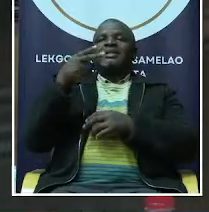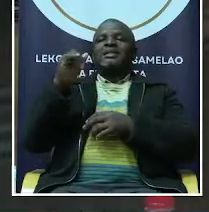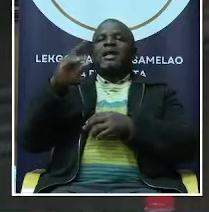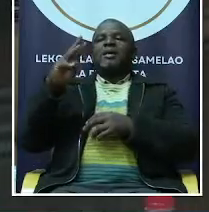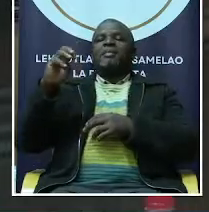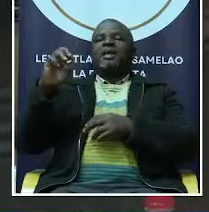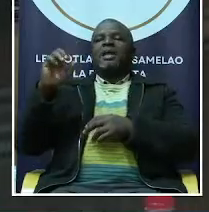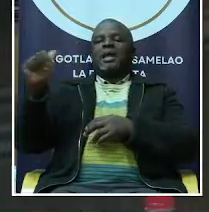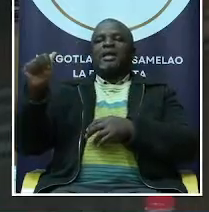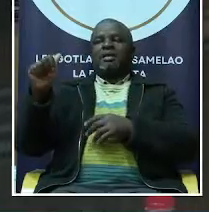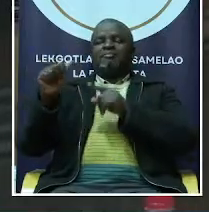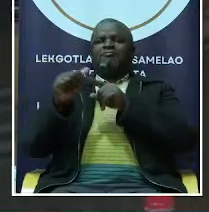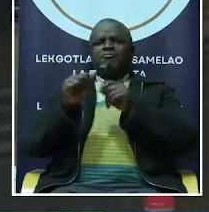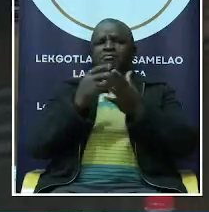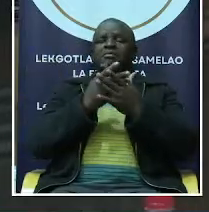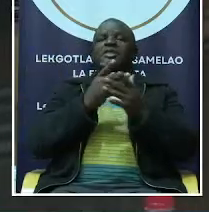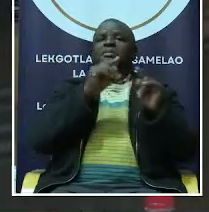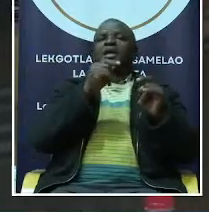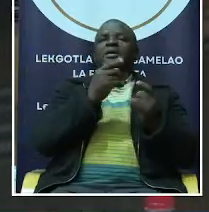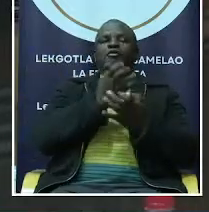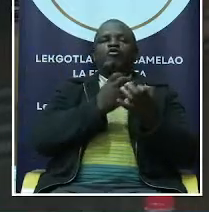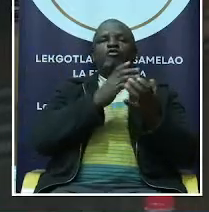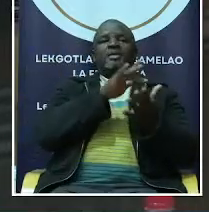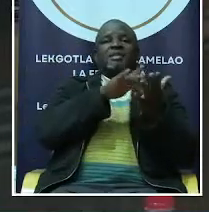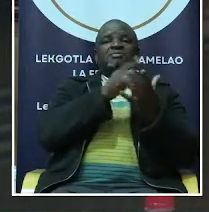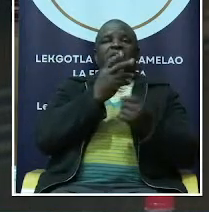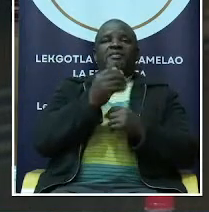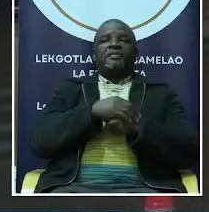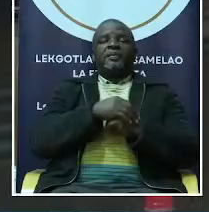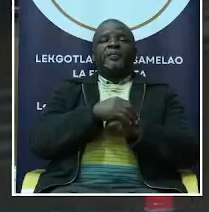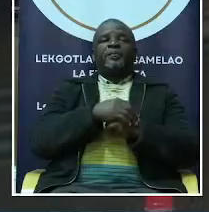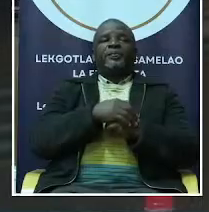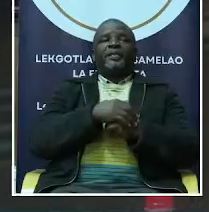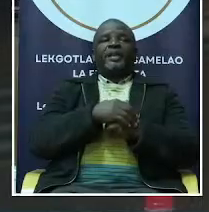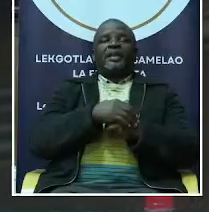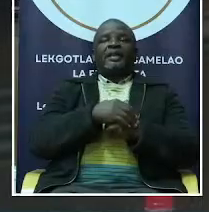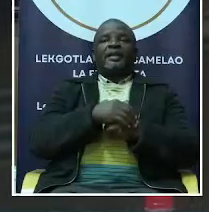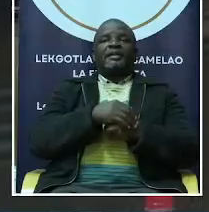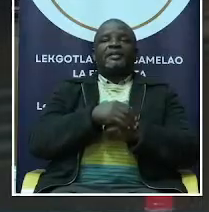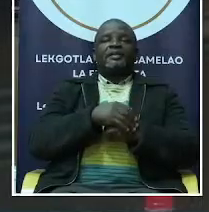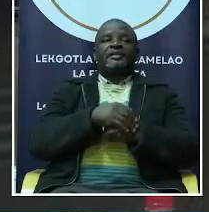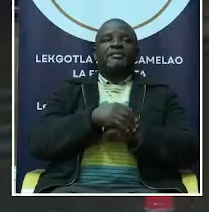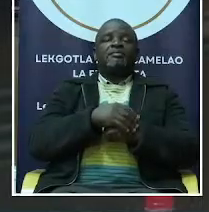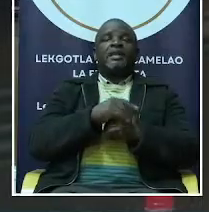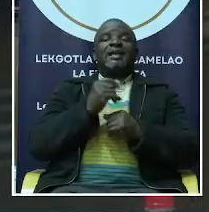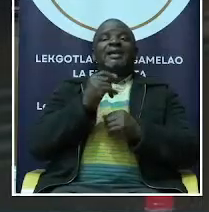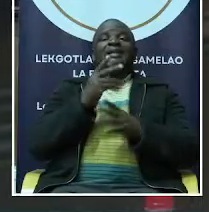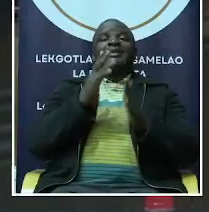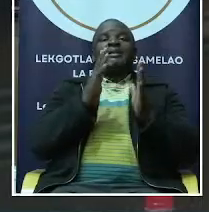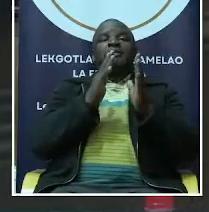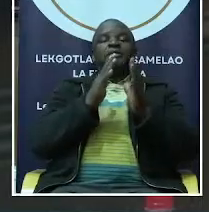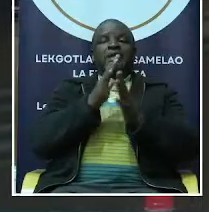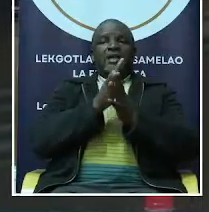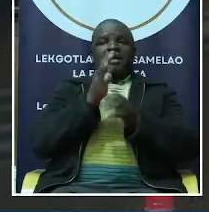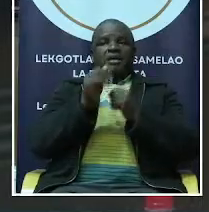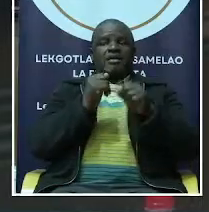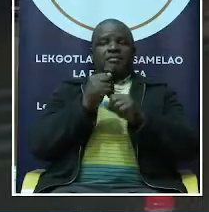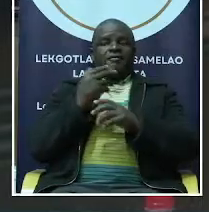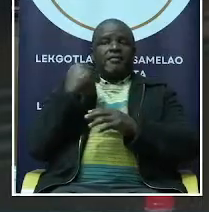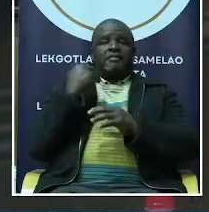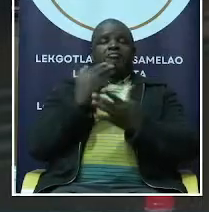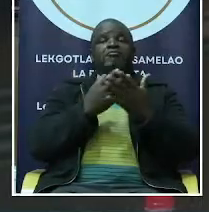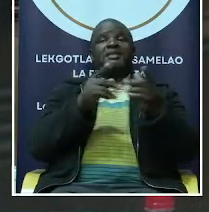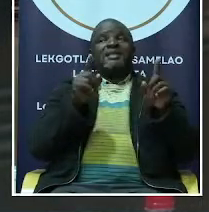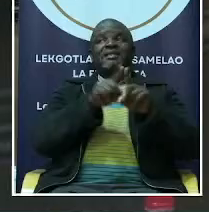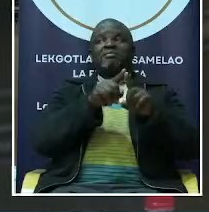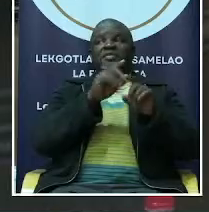is a special economic zone, of which 10 years ago, the same factories that